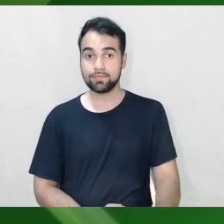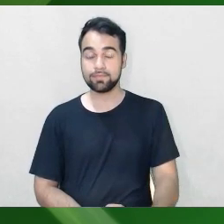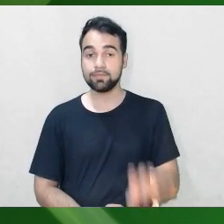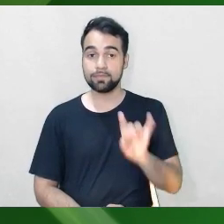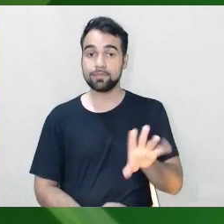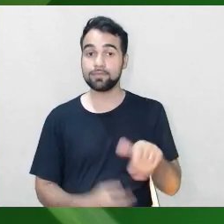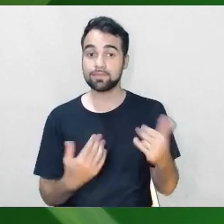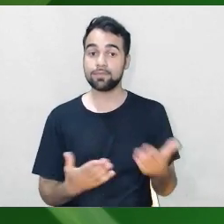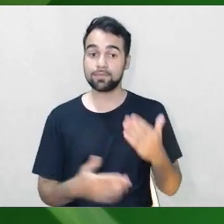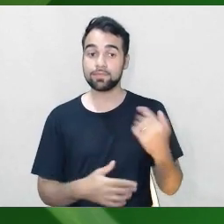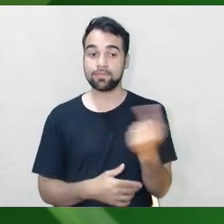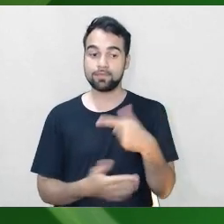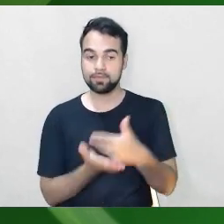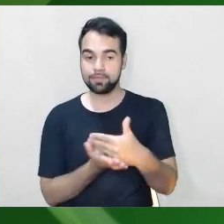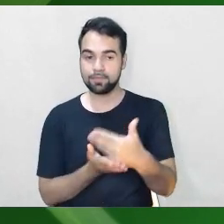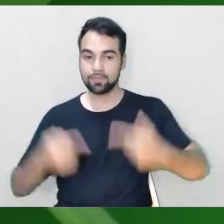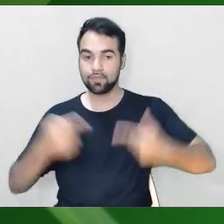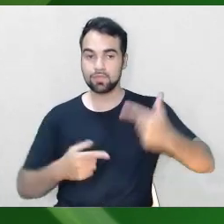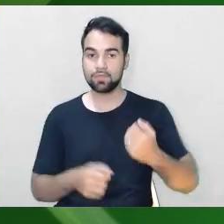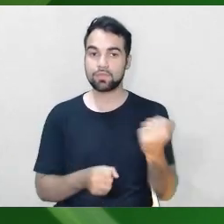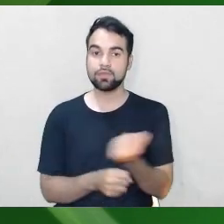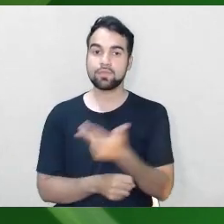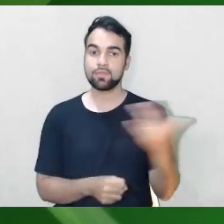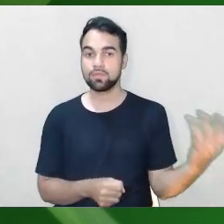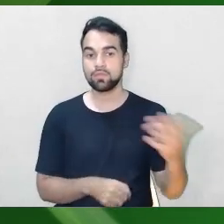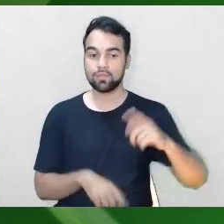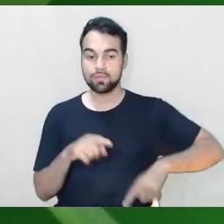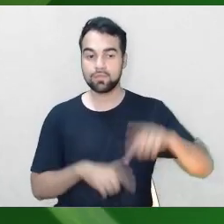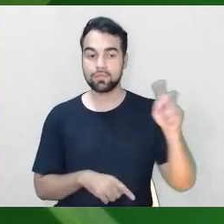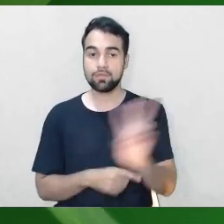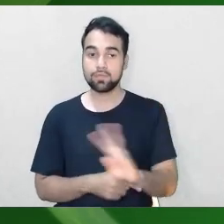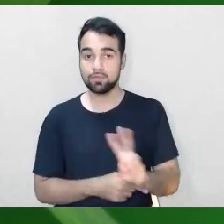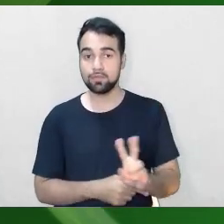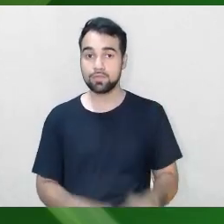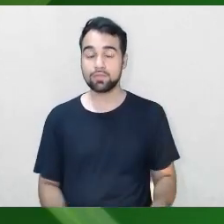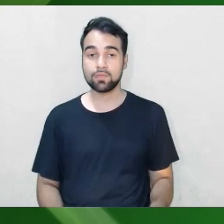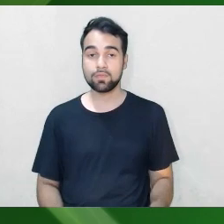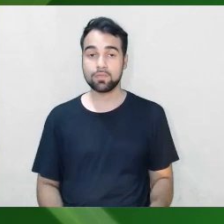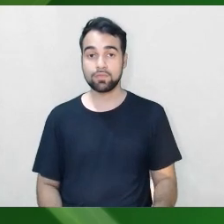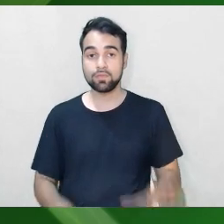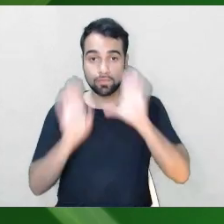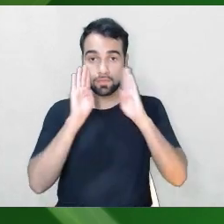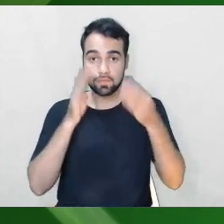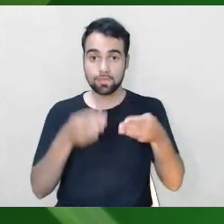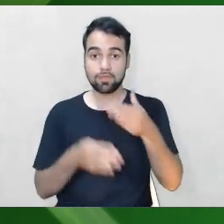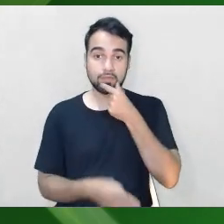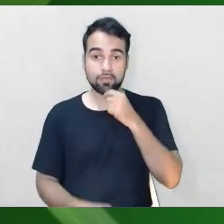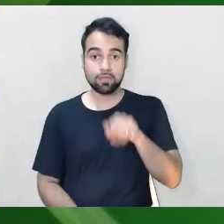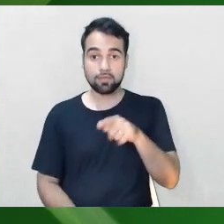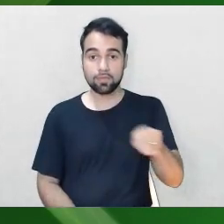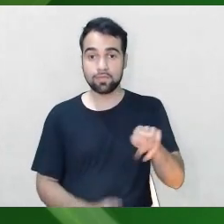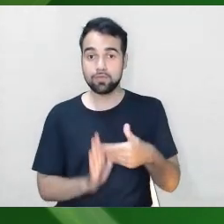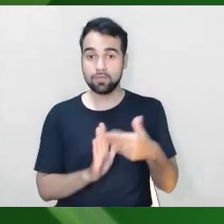then we started to talk about how much the monitoring observability, focusing